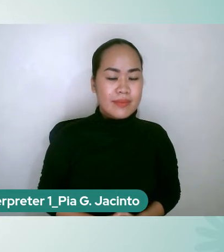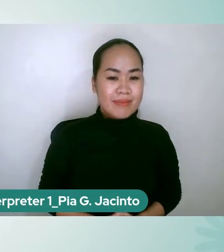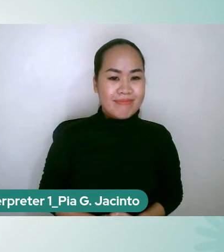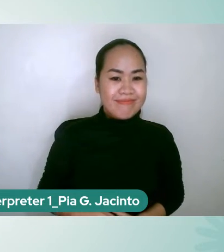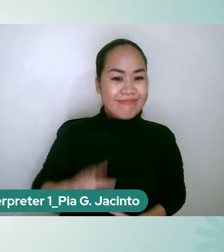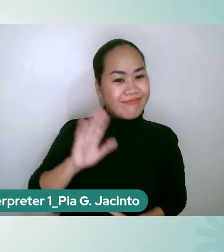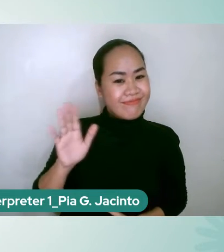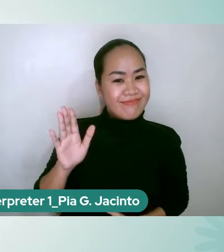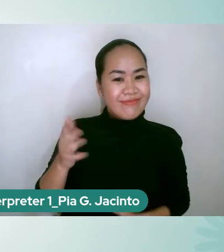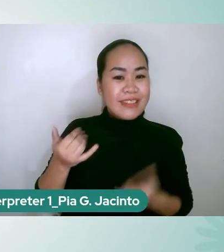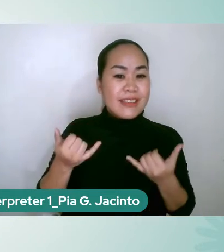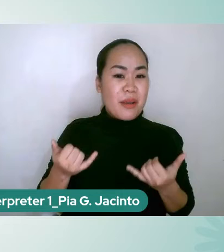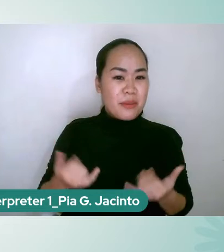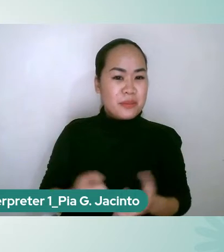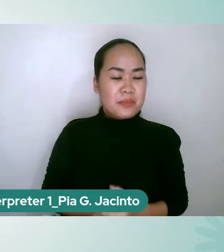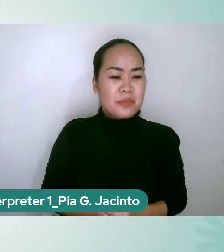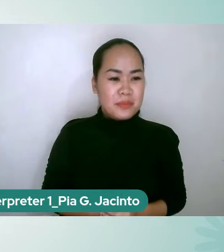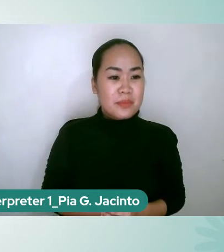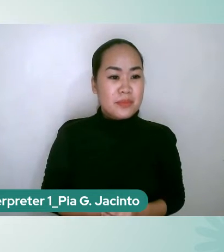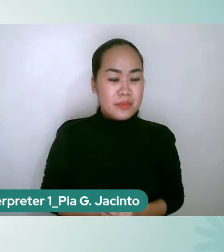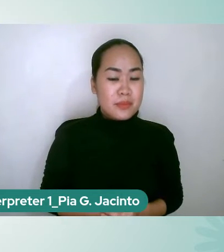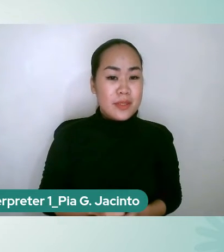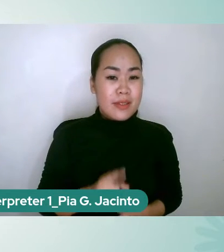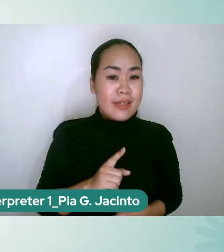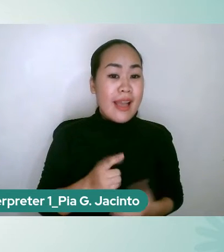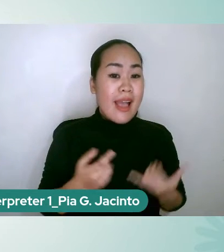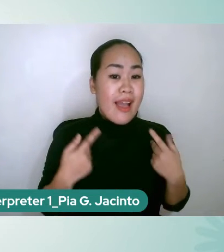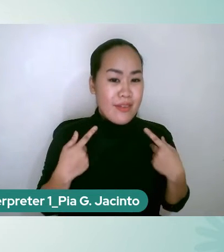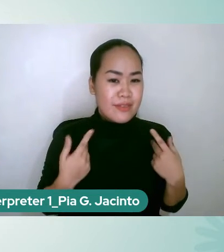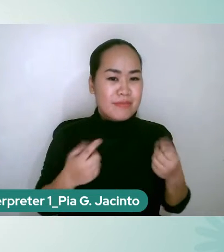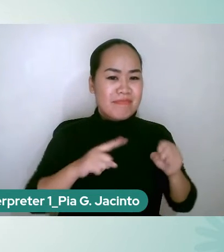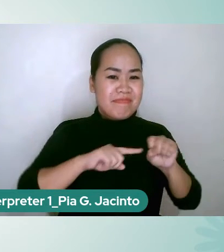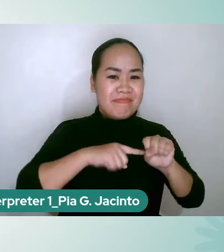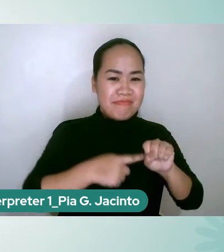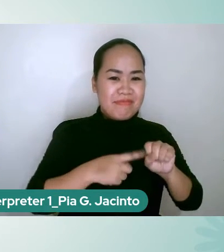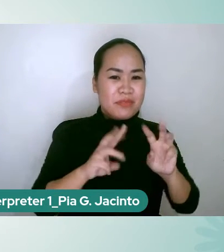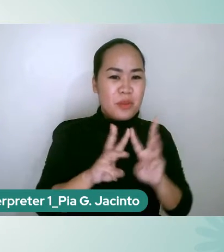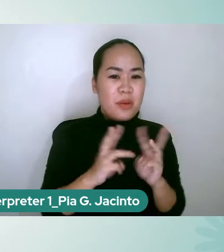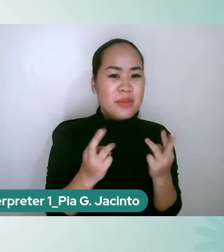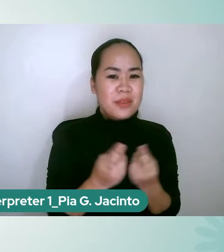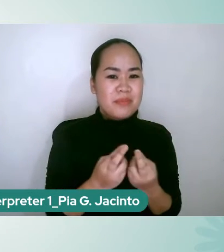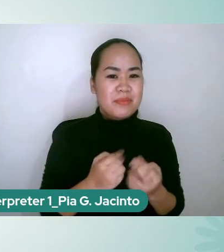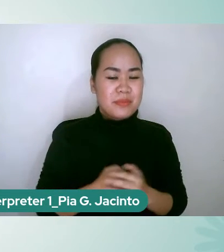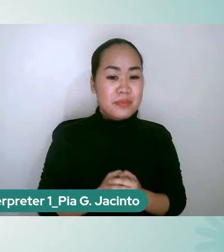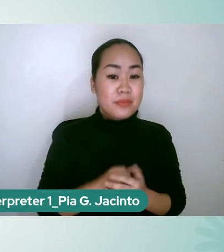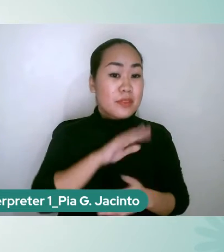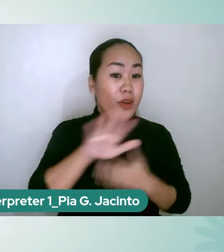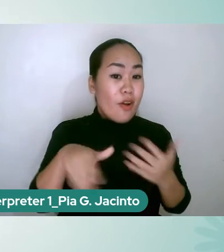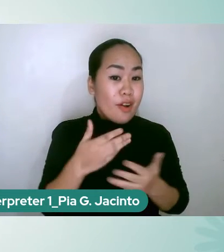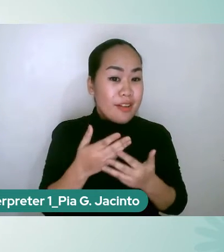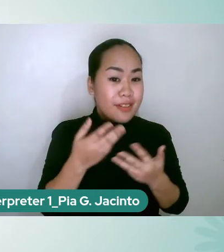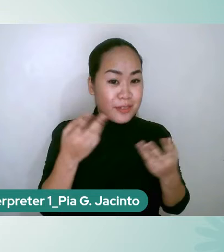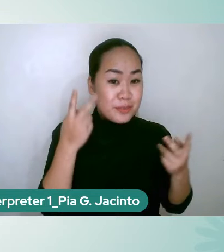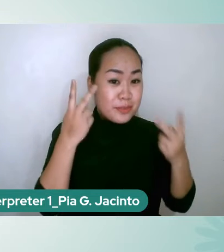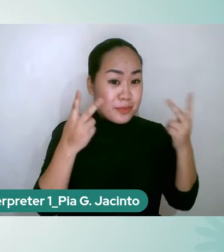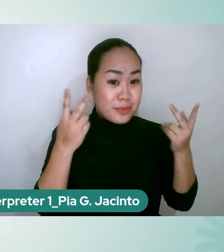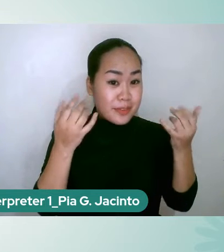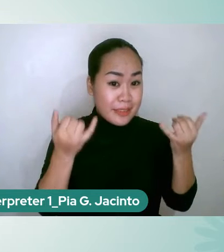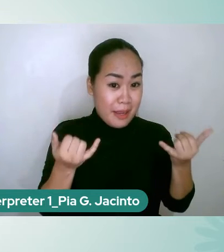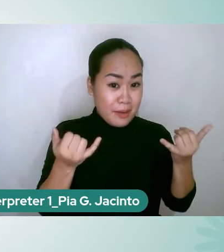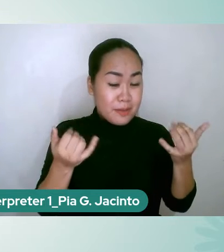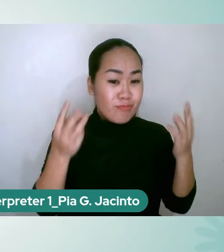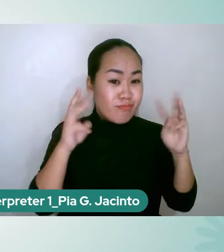Hi again, everyone. We are officially starting the webinar. To all our listeners, most especially our